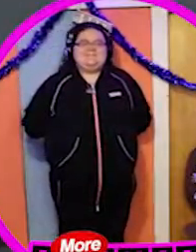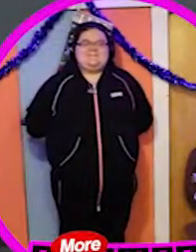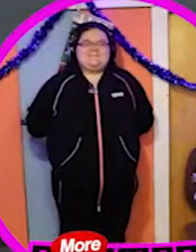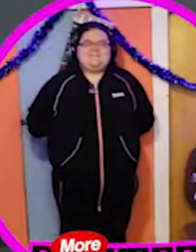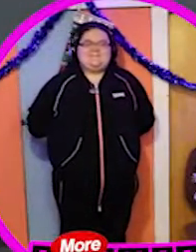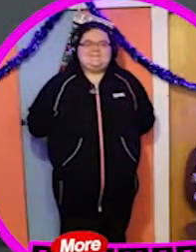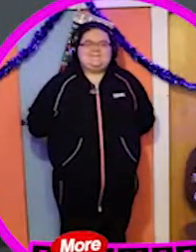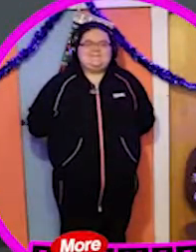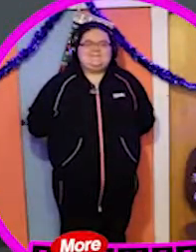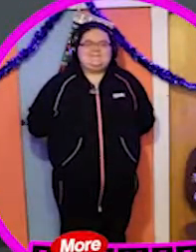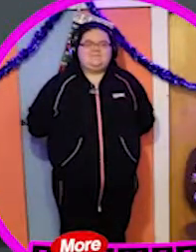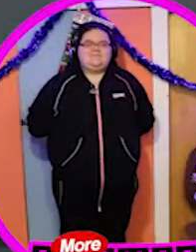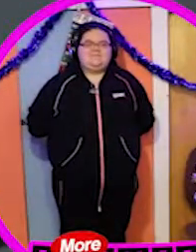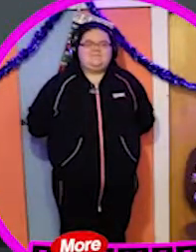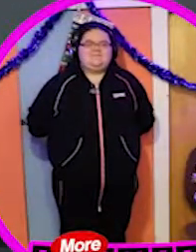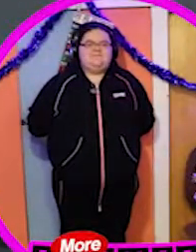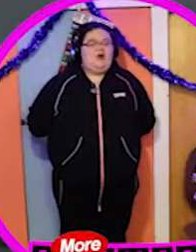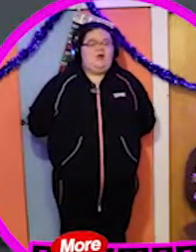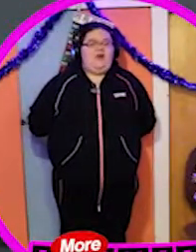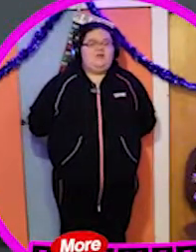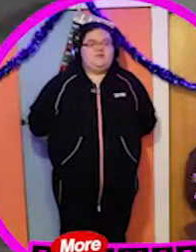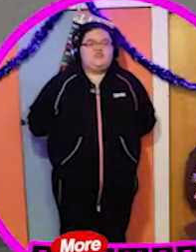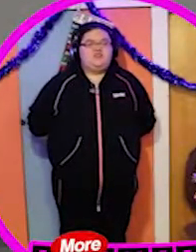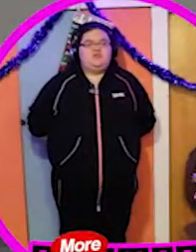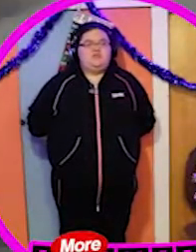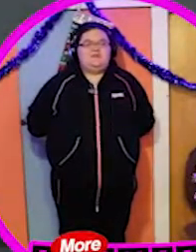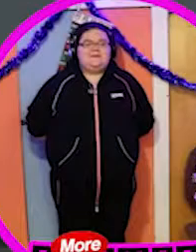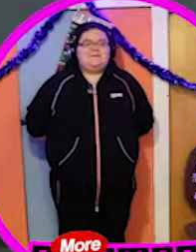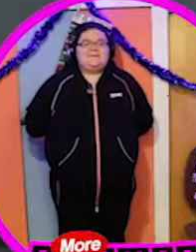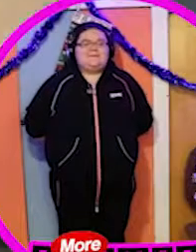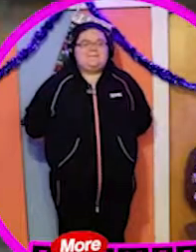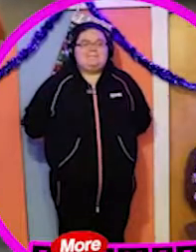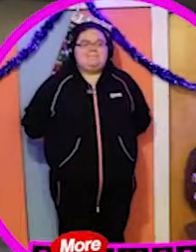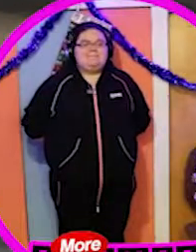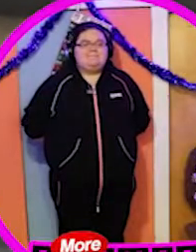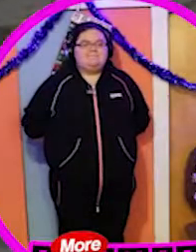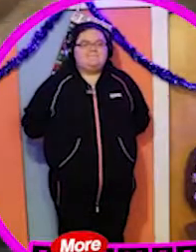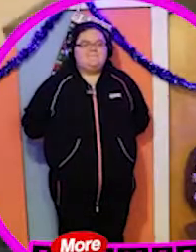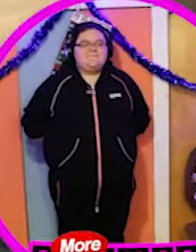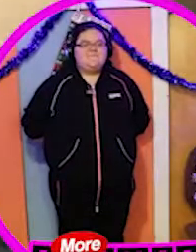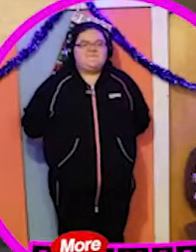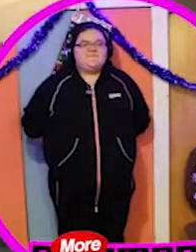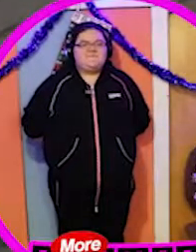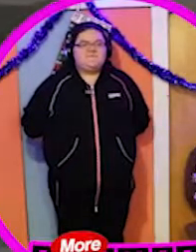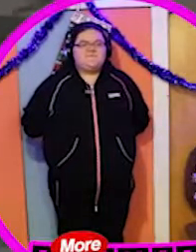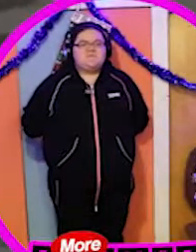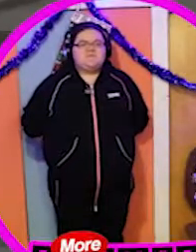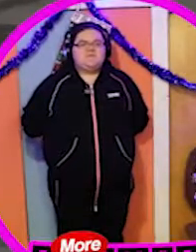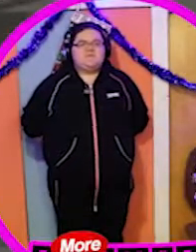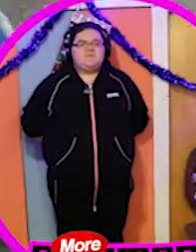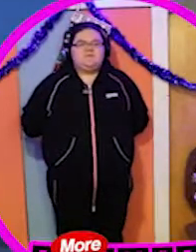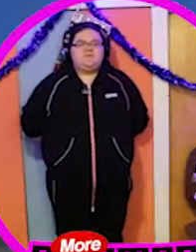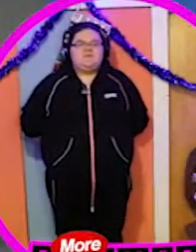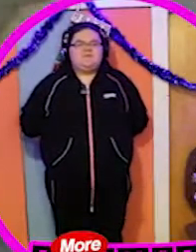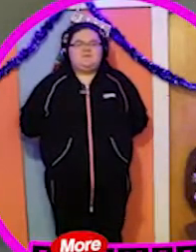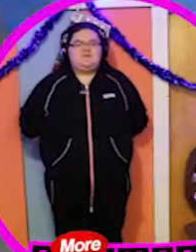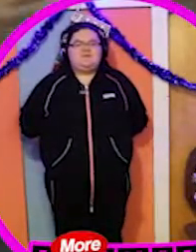scared to change carriages. I'm really scared. Oh, I would be too. I'm not moving. Oh, it's on our train. It's on my train. It's on my